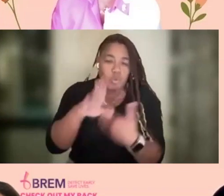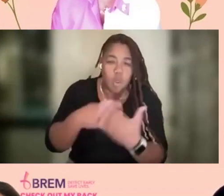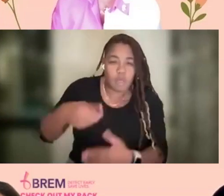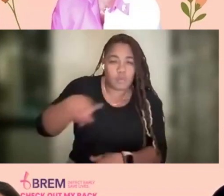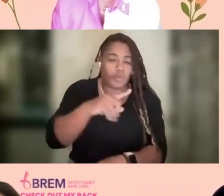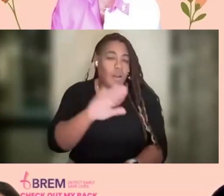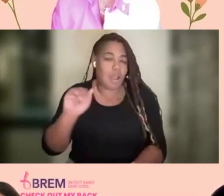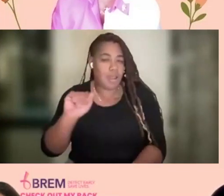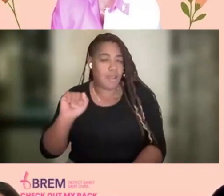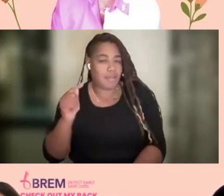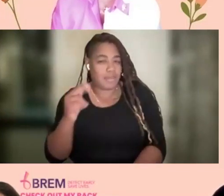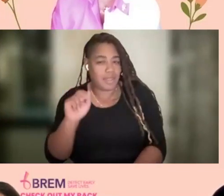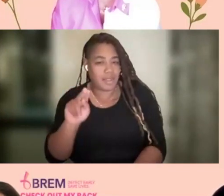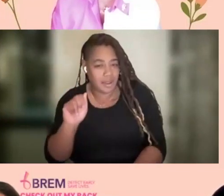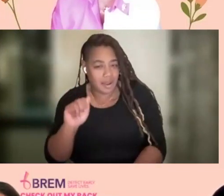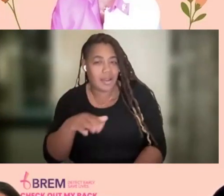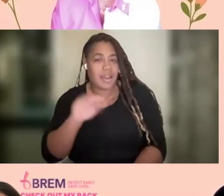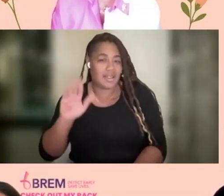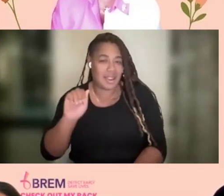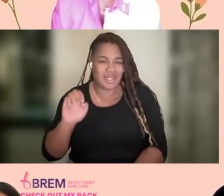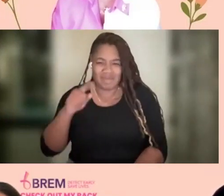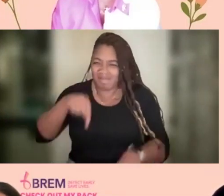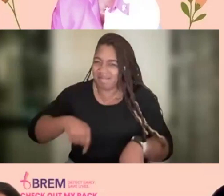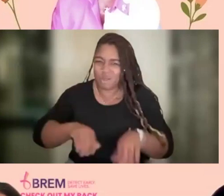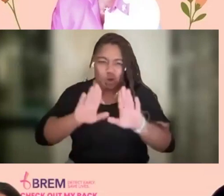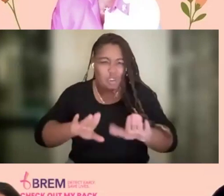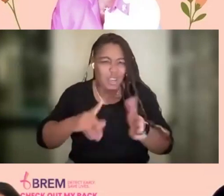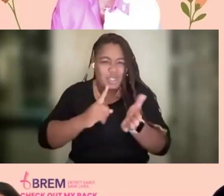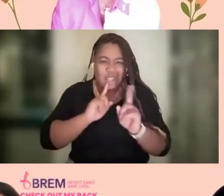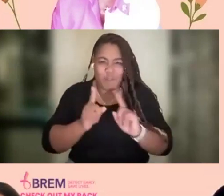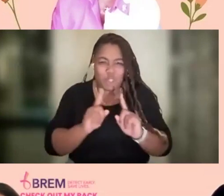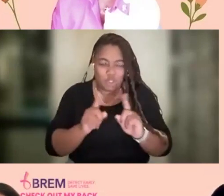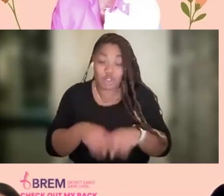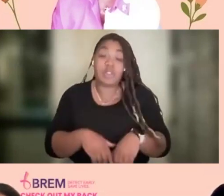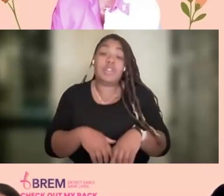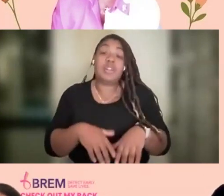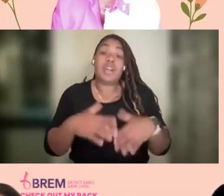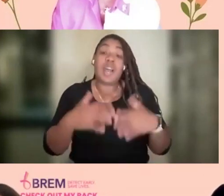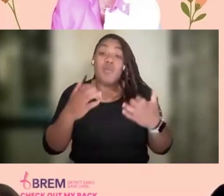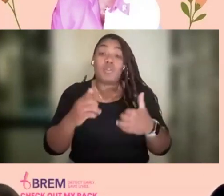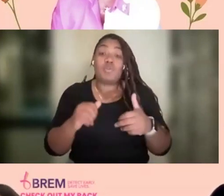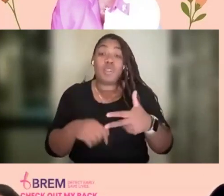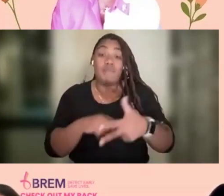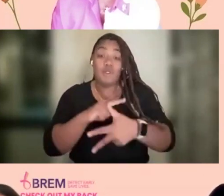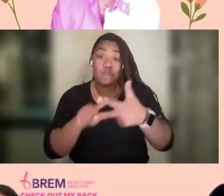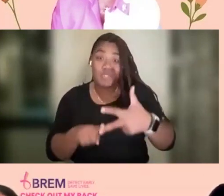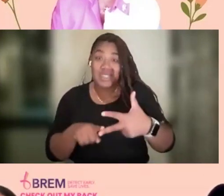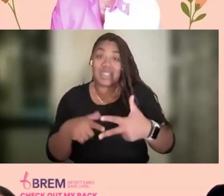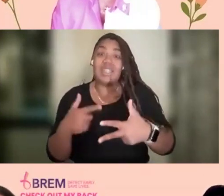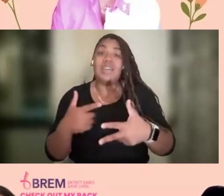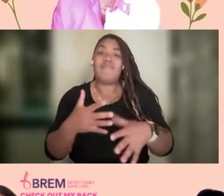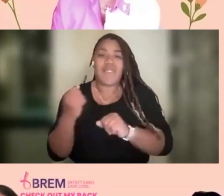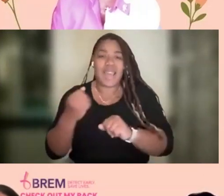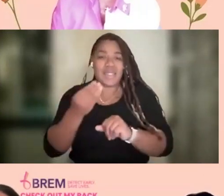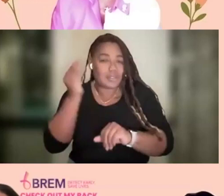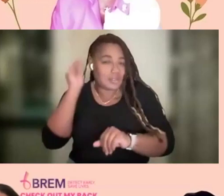and Cassie for this great conversation. I want to give everybody here 3 quick takeaways to